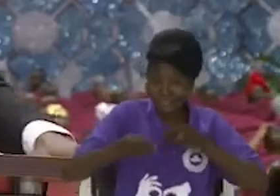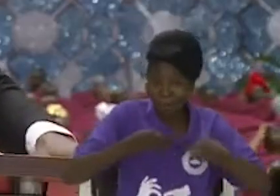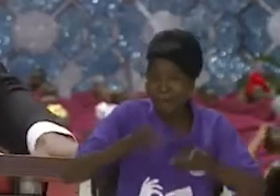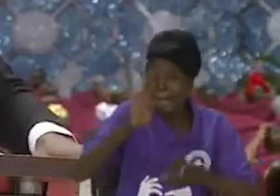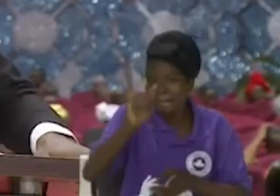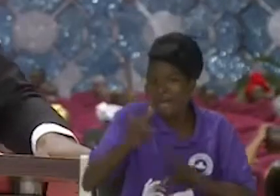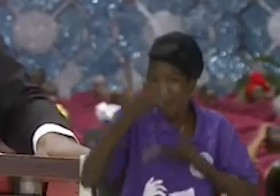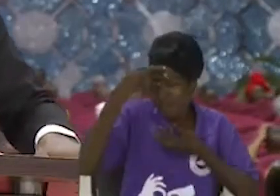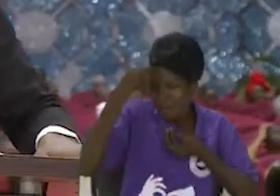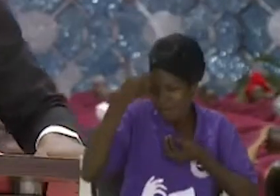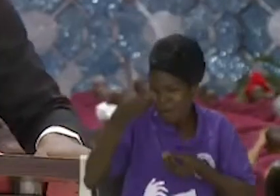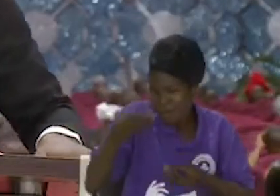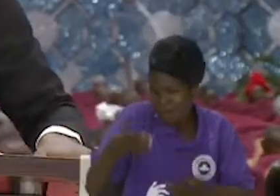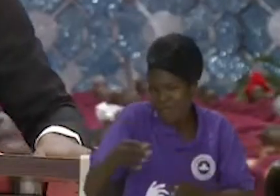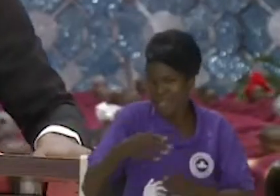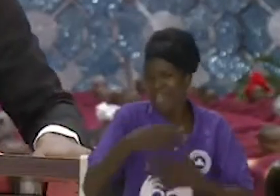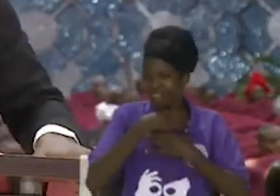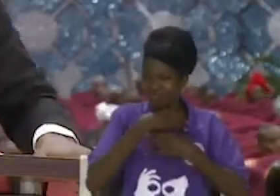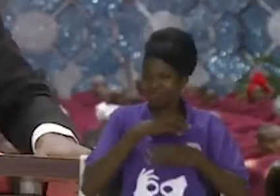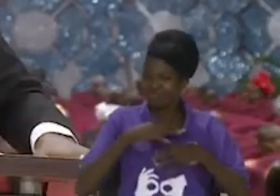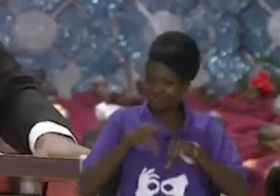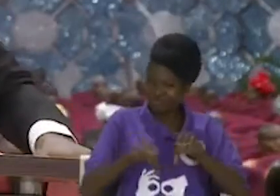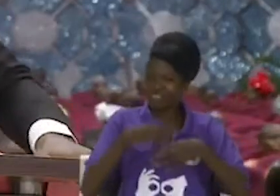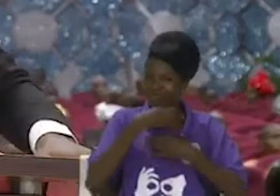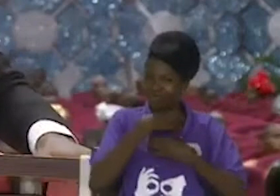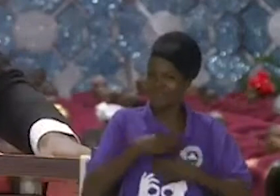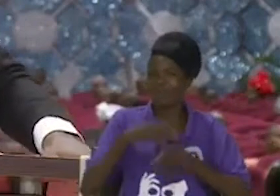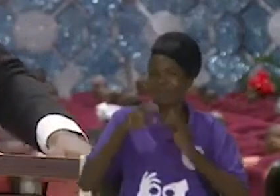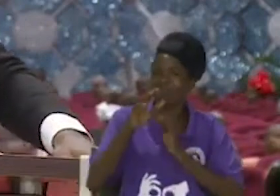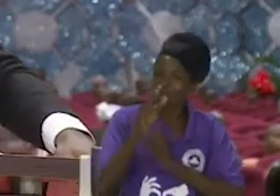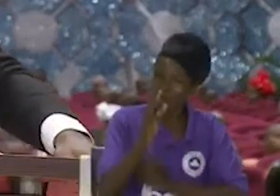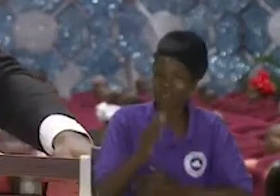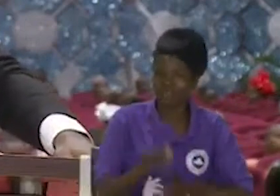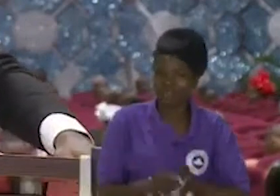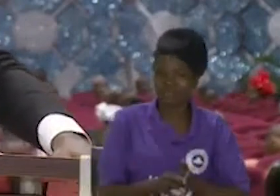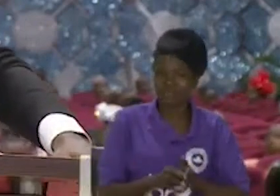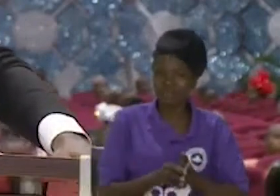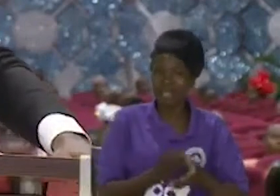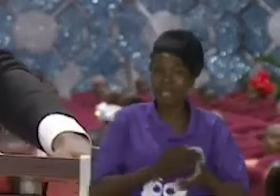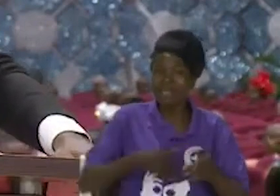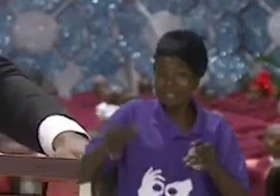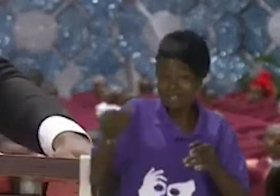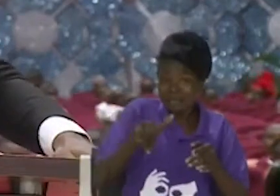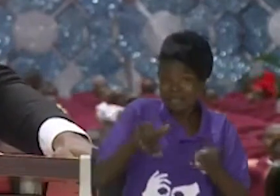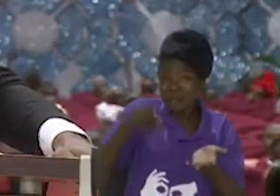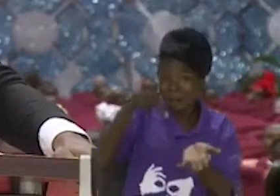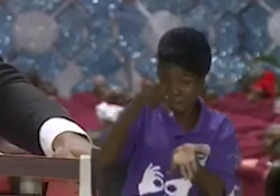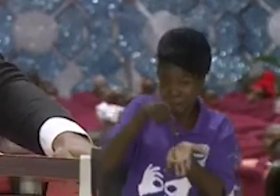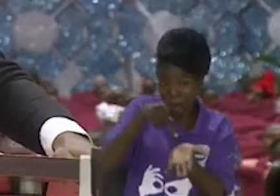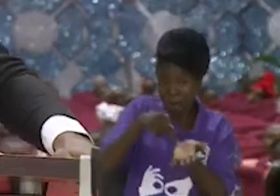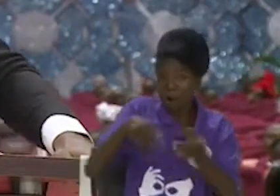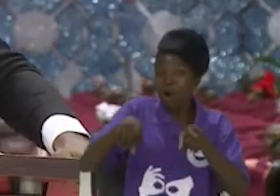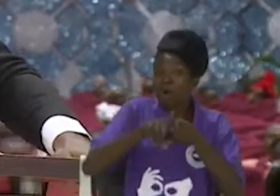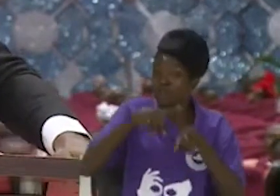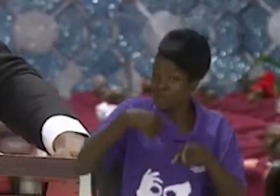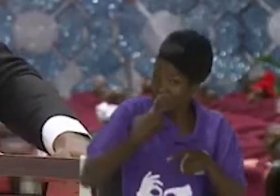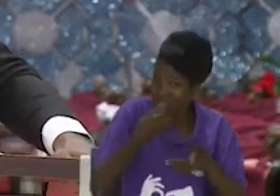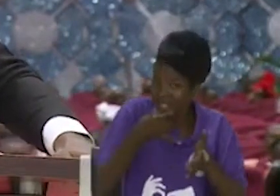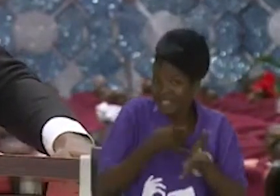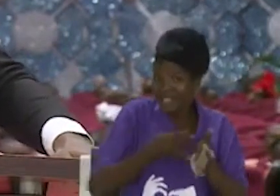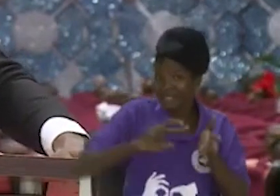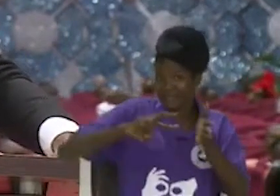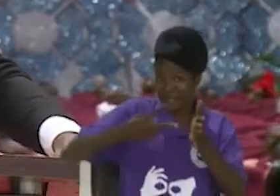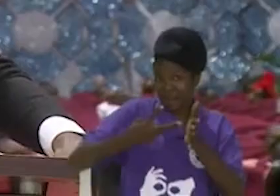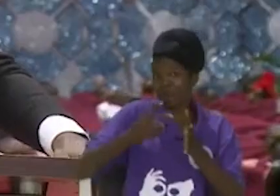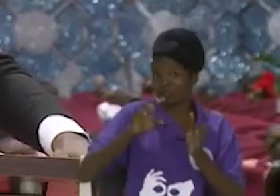obedient. Praise the Lord. Apostle Paul shares with us in 2 Corinthians chapter 10 and verse 6. 2